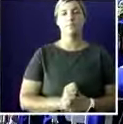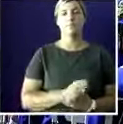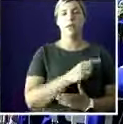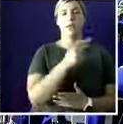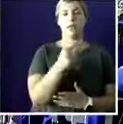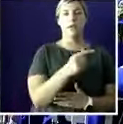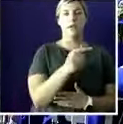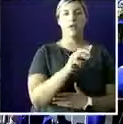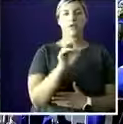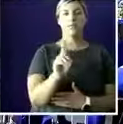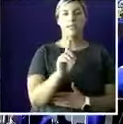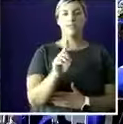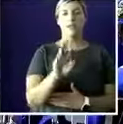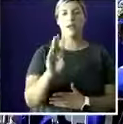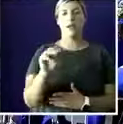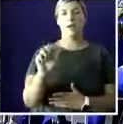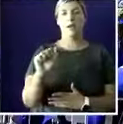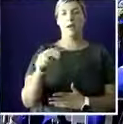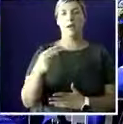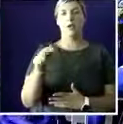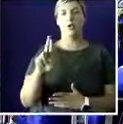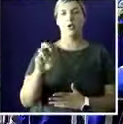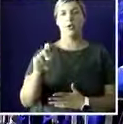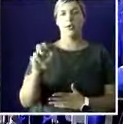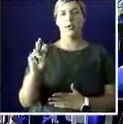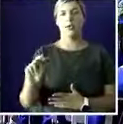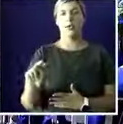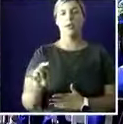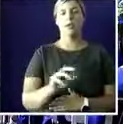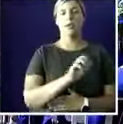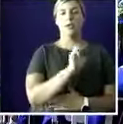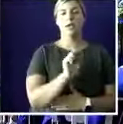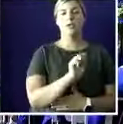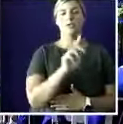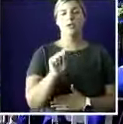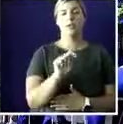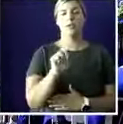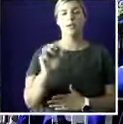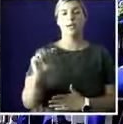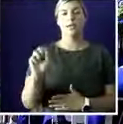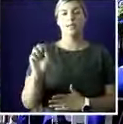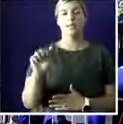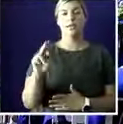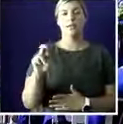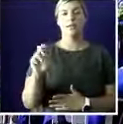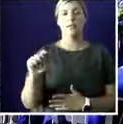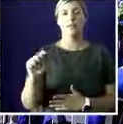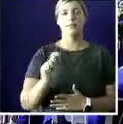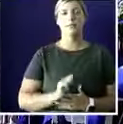Garrett David Mahurin. Andrew Thomas Asinger.